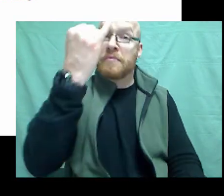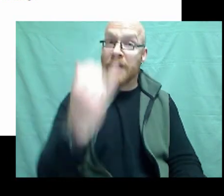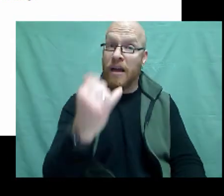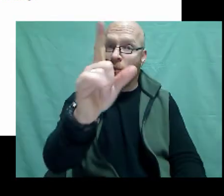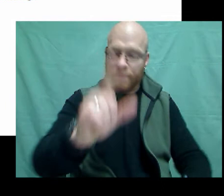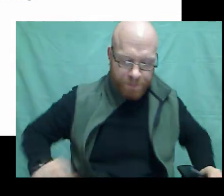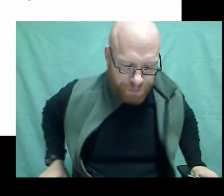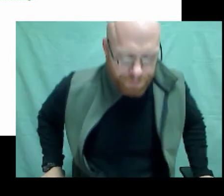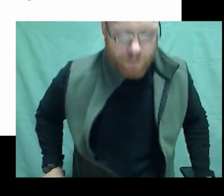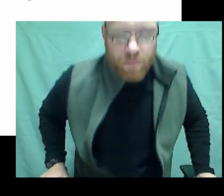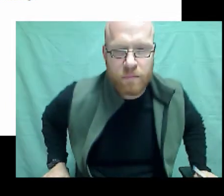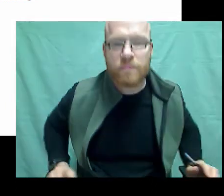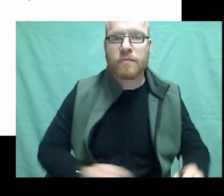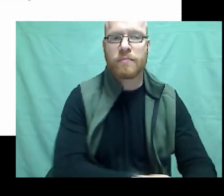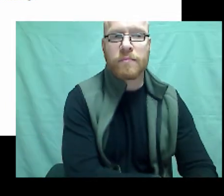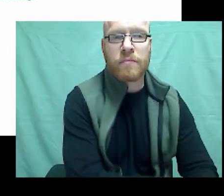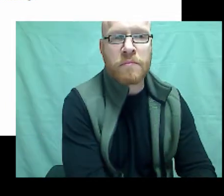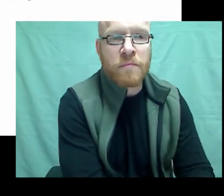No. Okay.